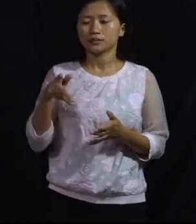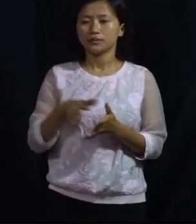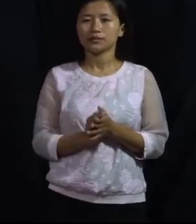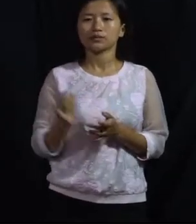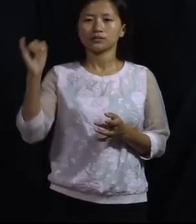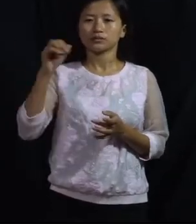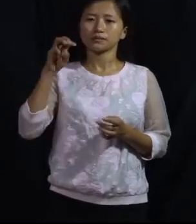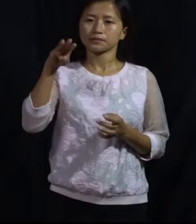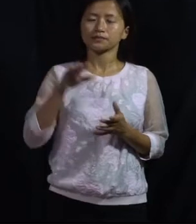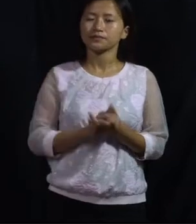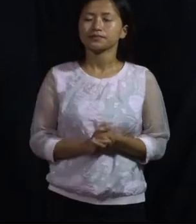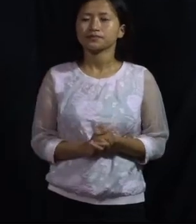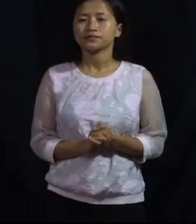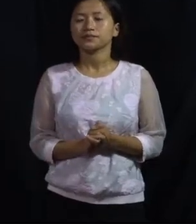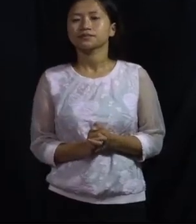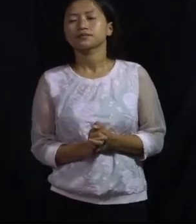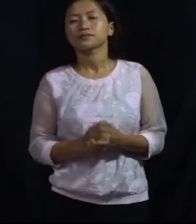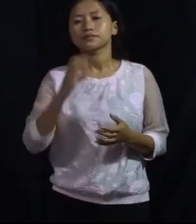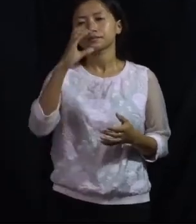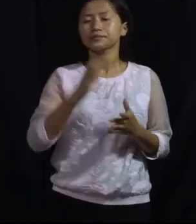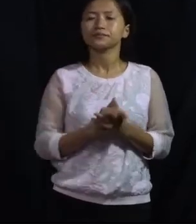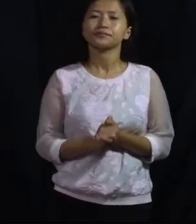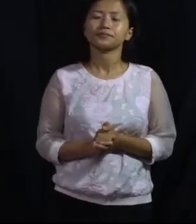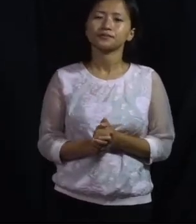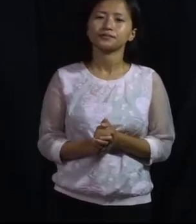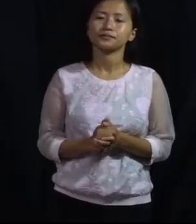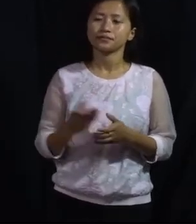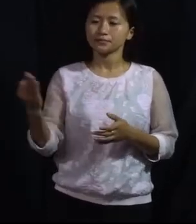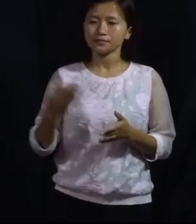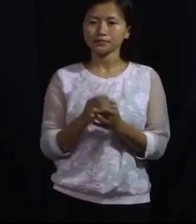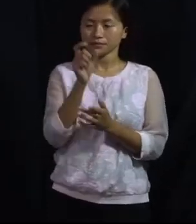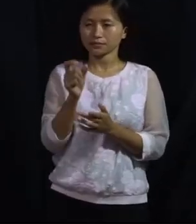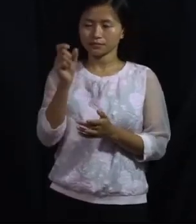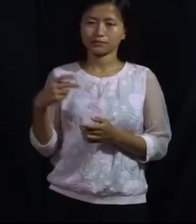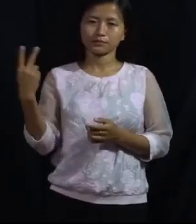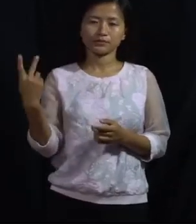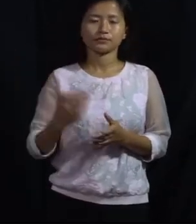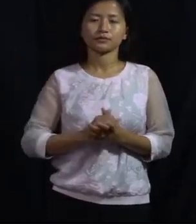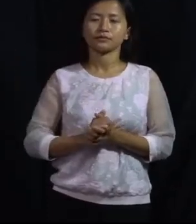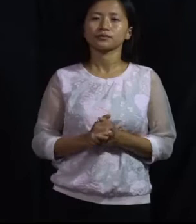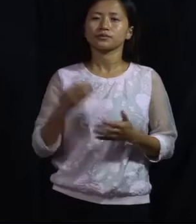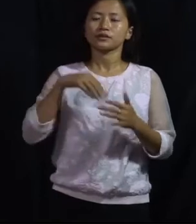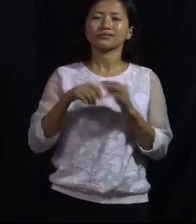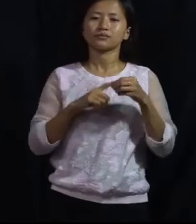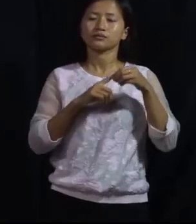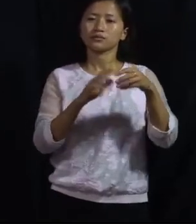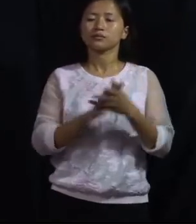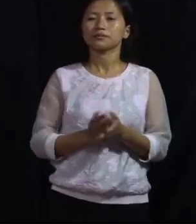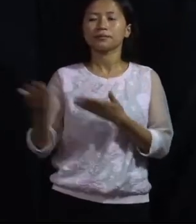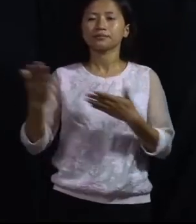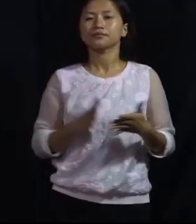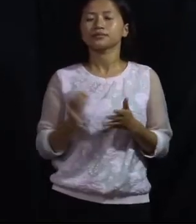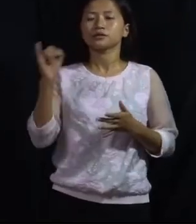be 6,000. And also for C, the new partner, it is already stated in the question that he brings